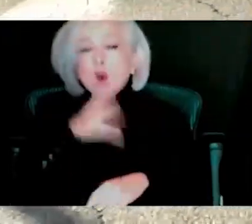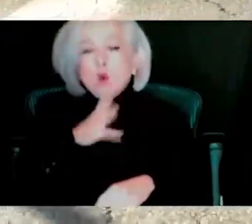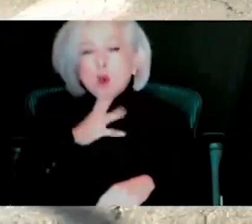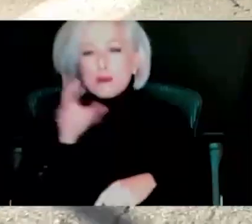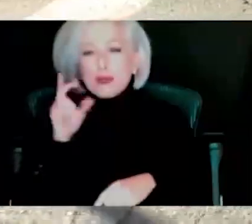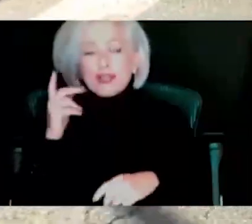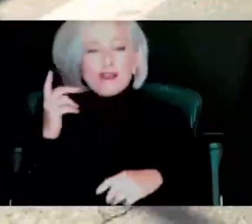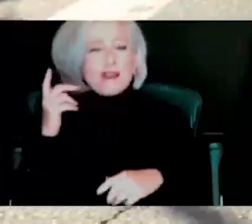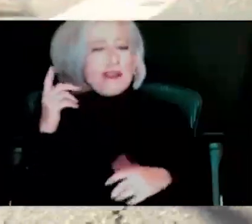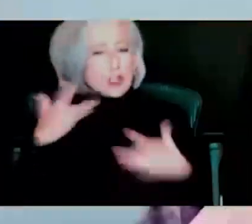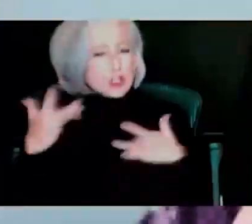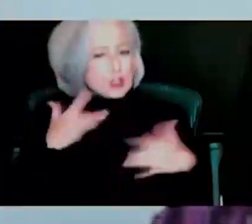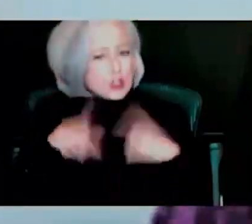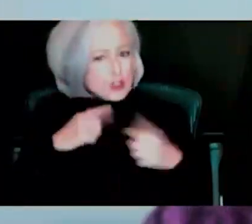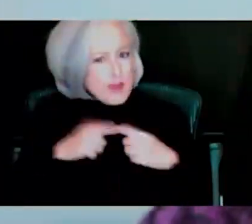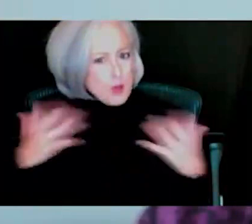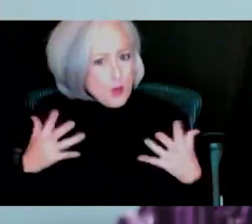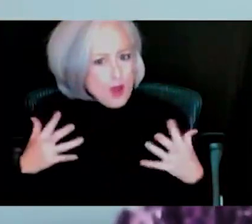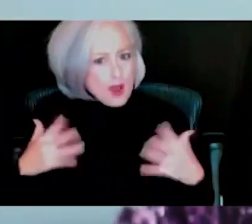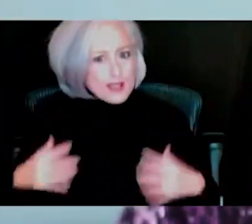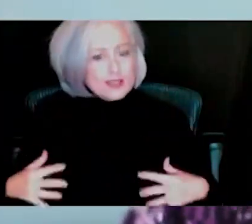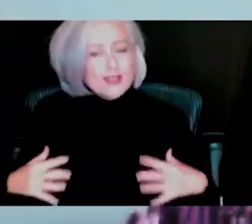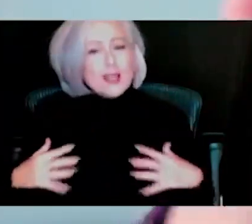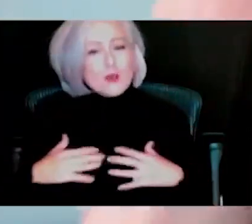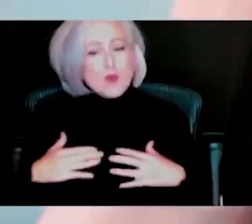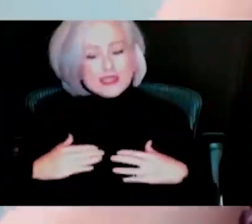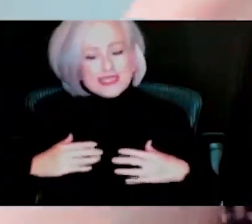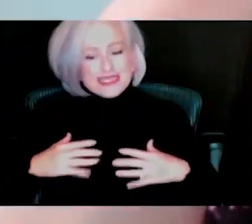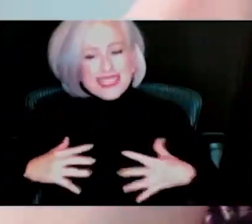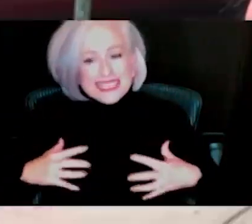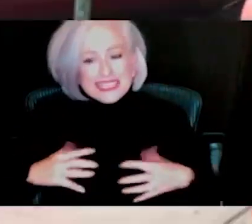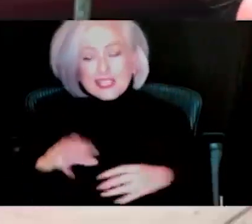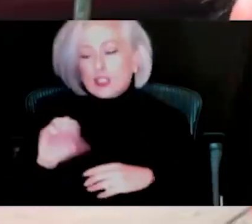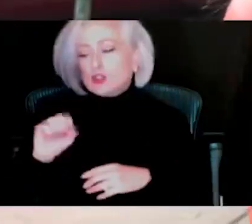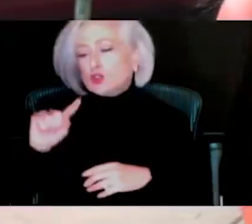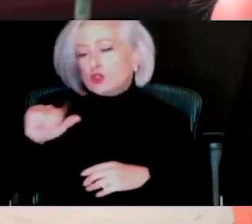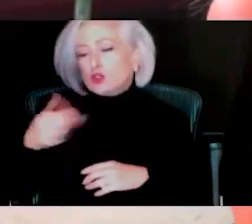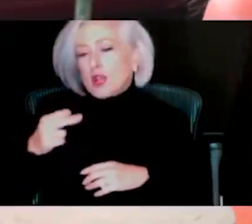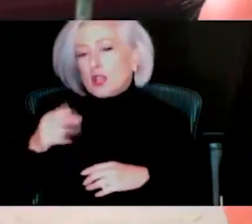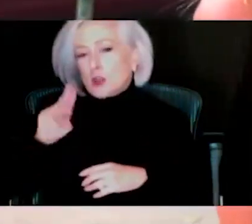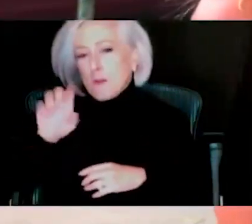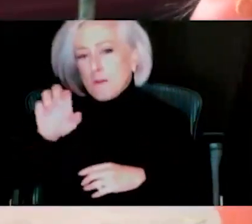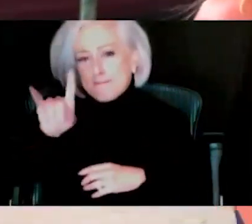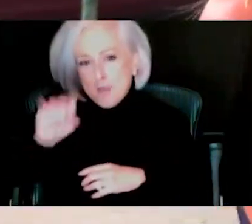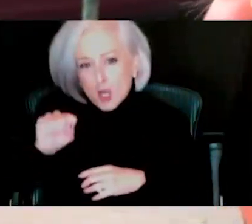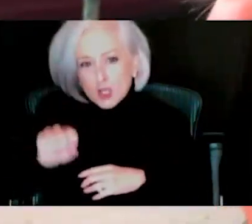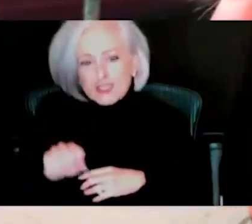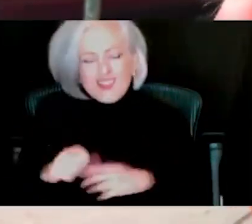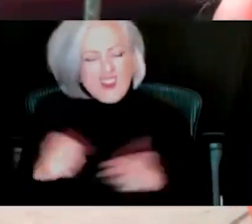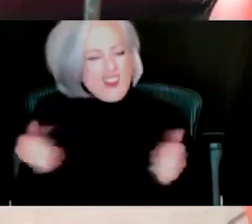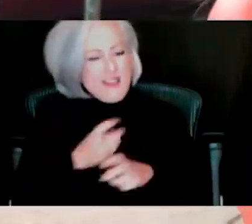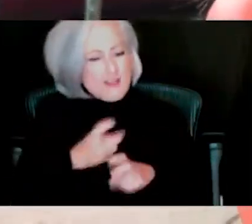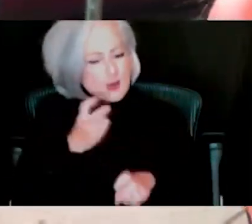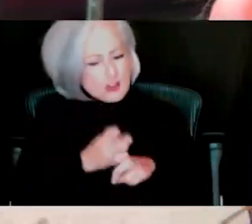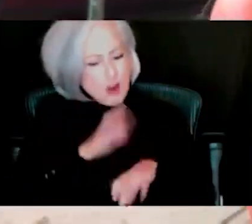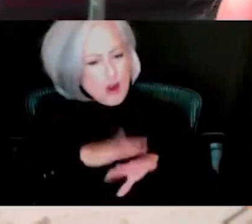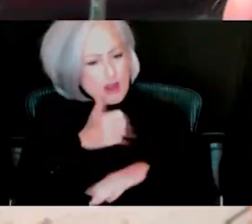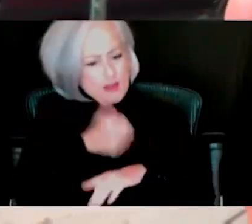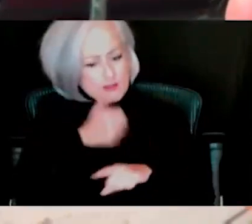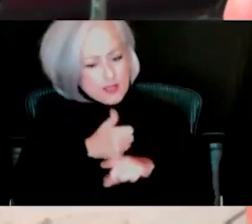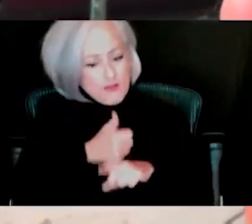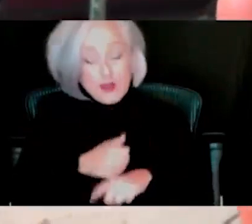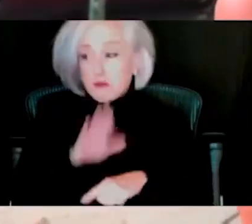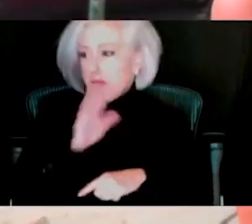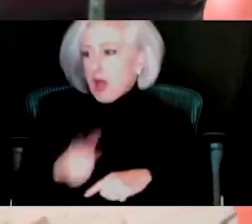odds are you'll find a common thread. We are all so darn hard on ourselves. I would never say out loud to a friend any of the things that I